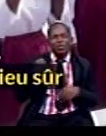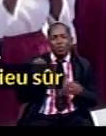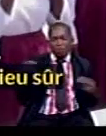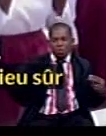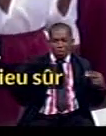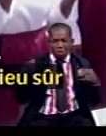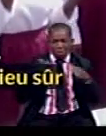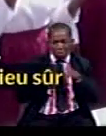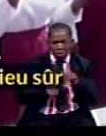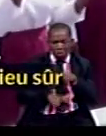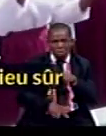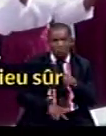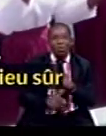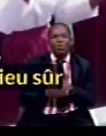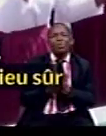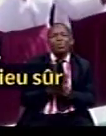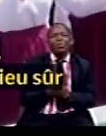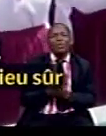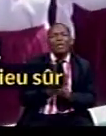seems I've